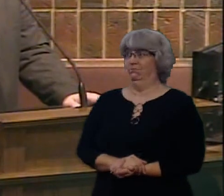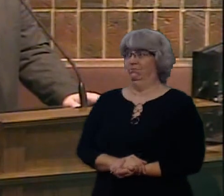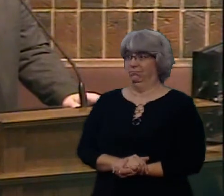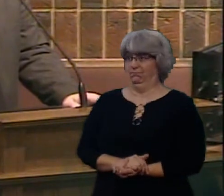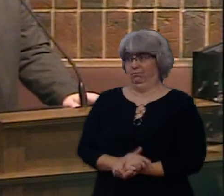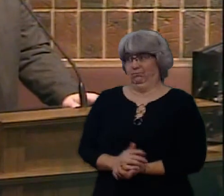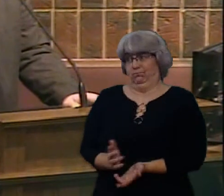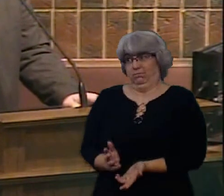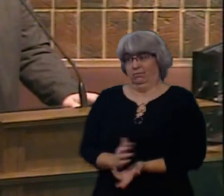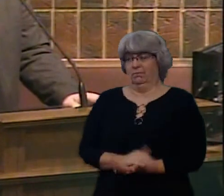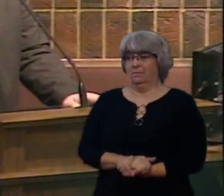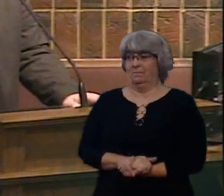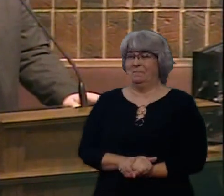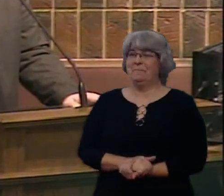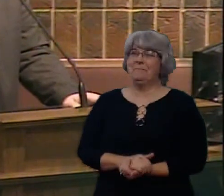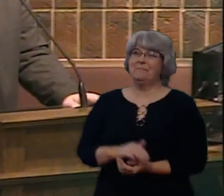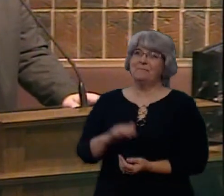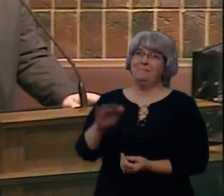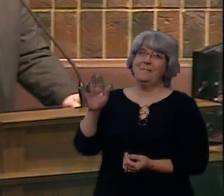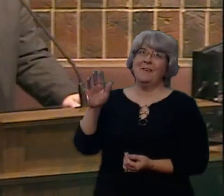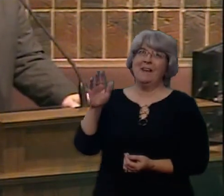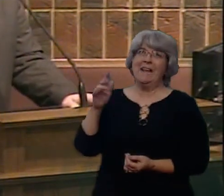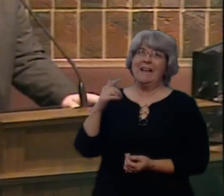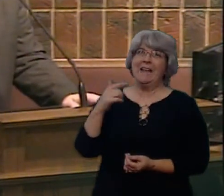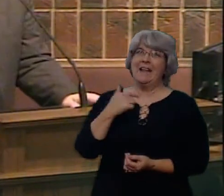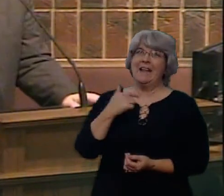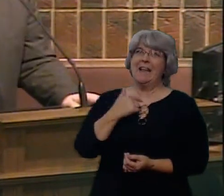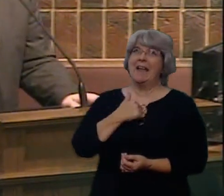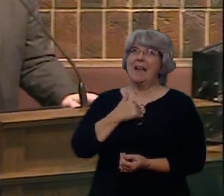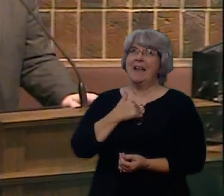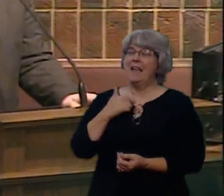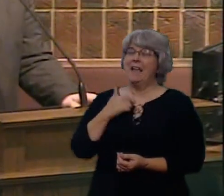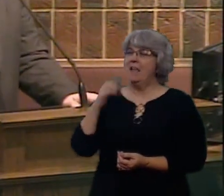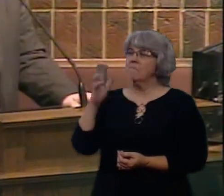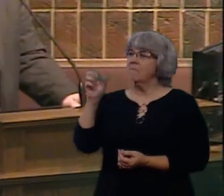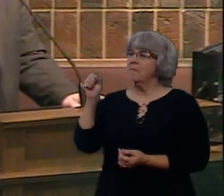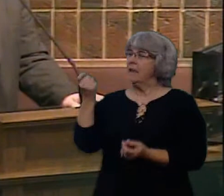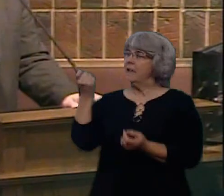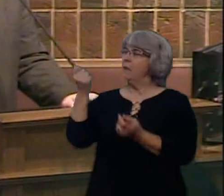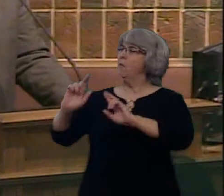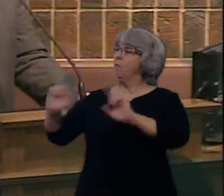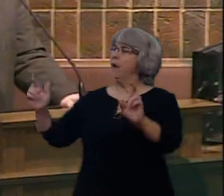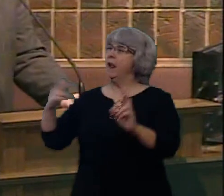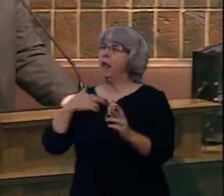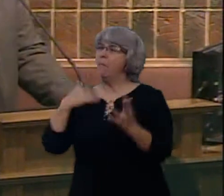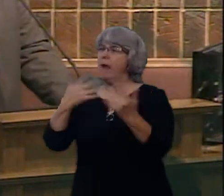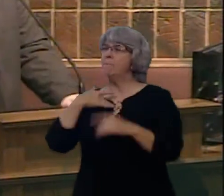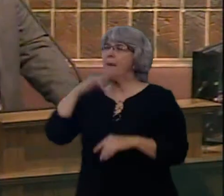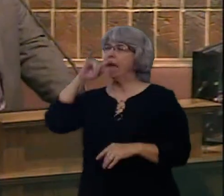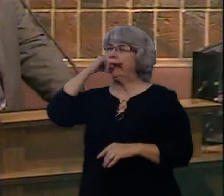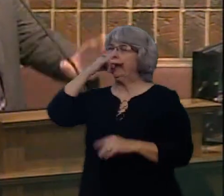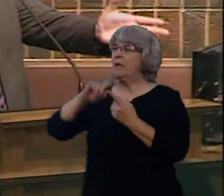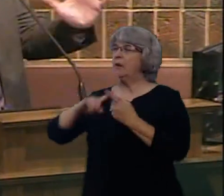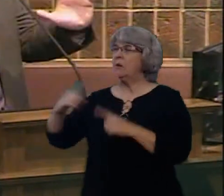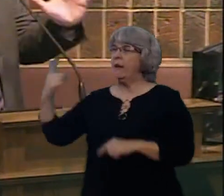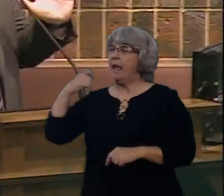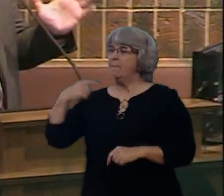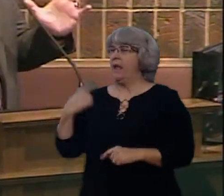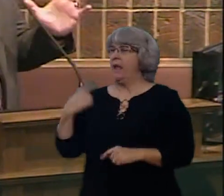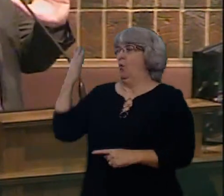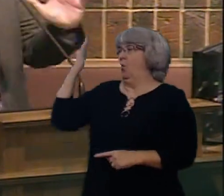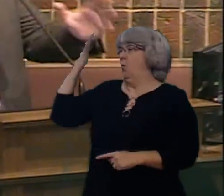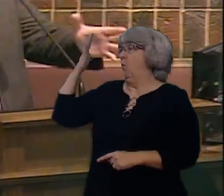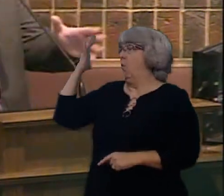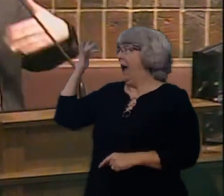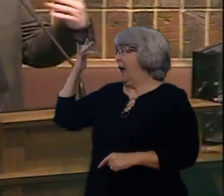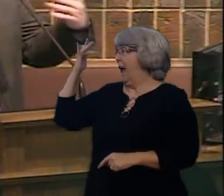I was somewhat prepared for the kids to ask the question, why, right? Little kids, they ask the